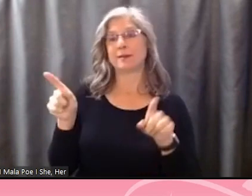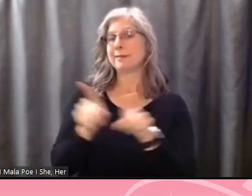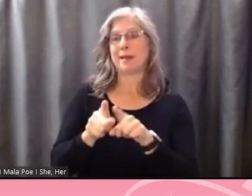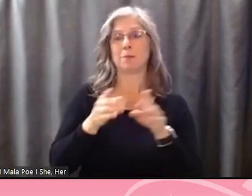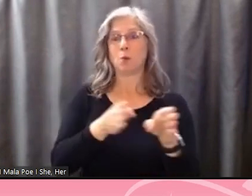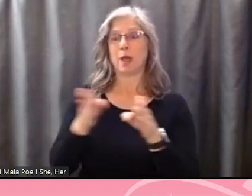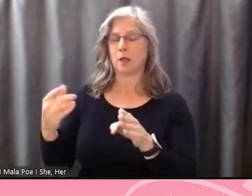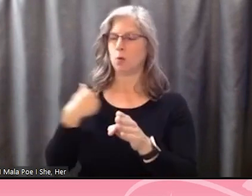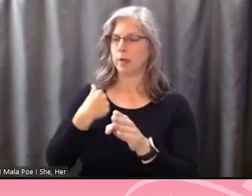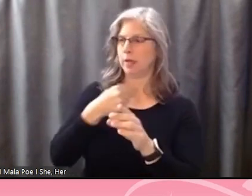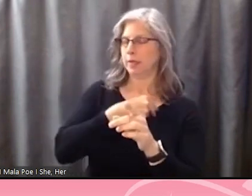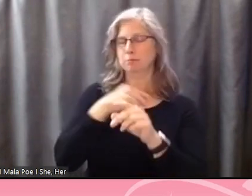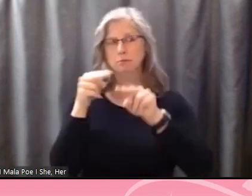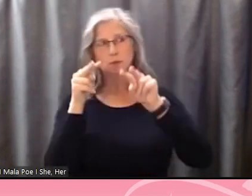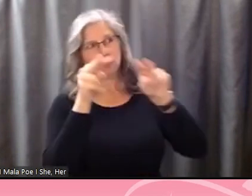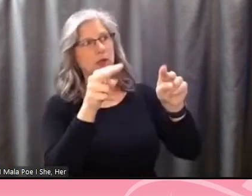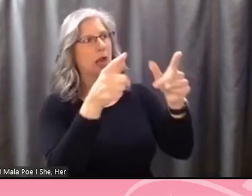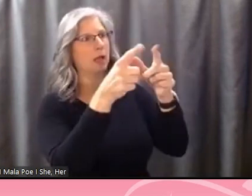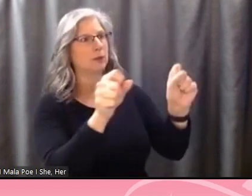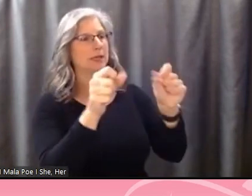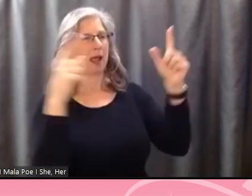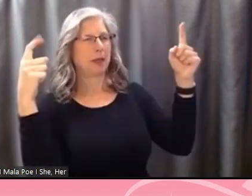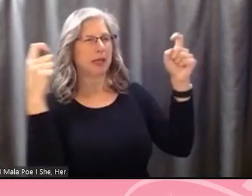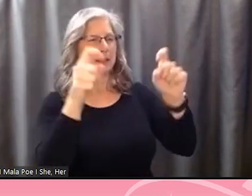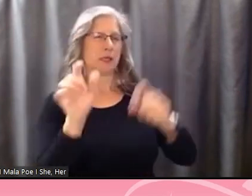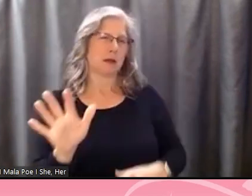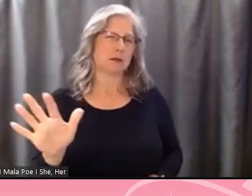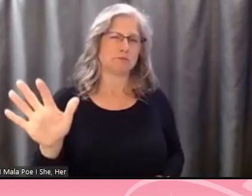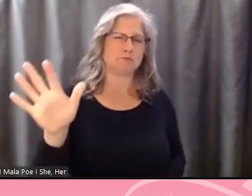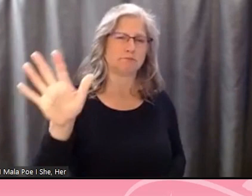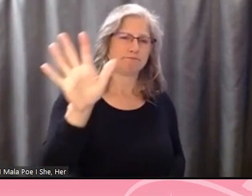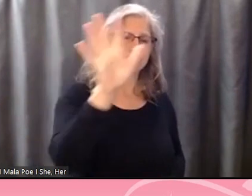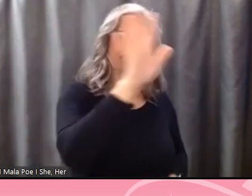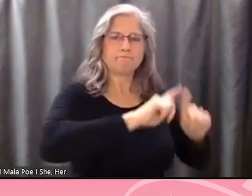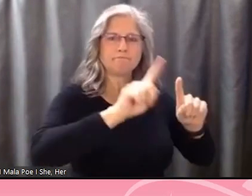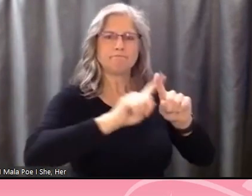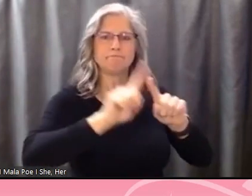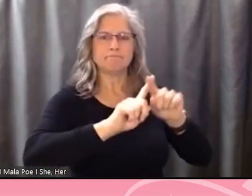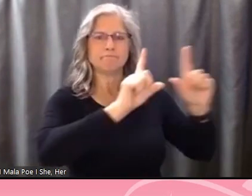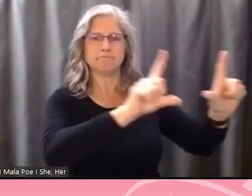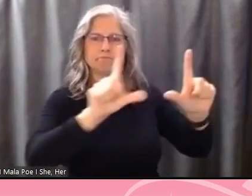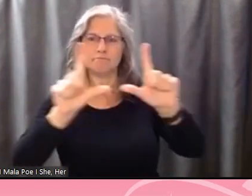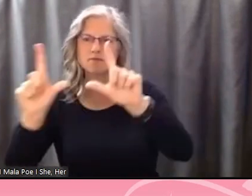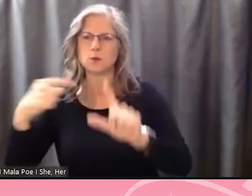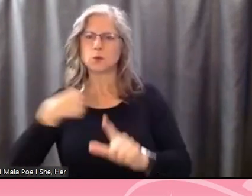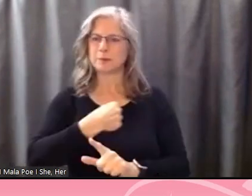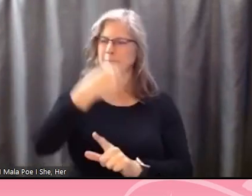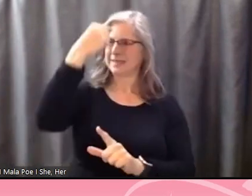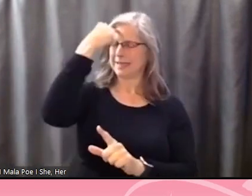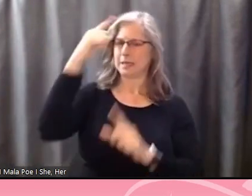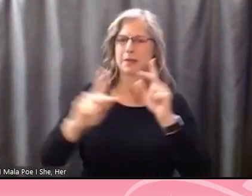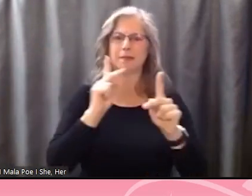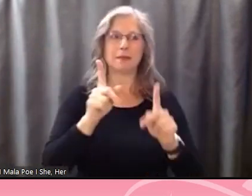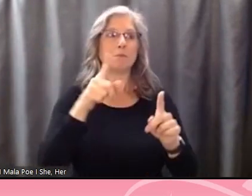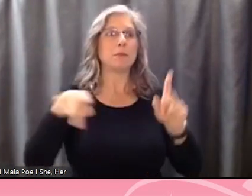look at linguistic complexity across multiple frames, we need to think about the people that